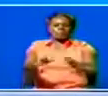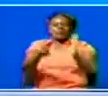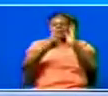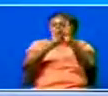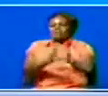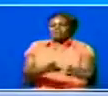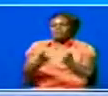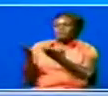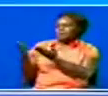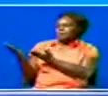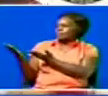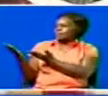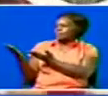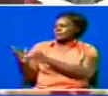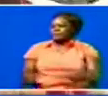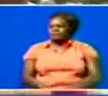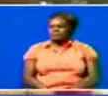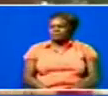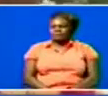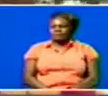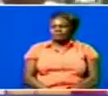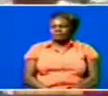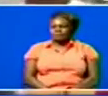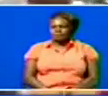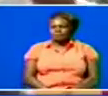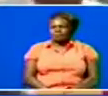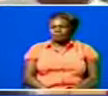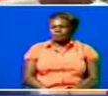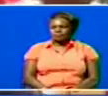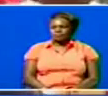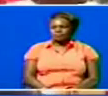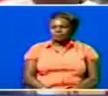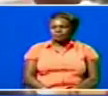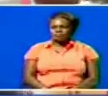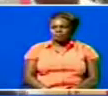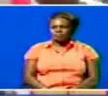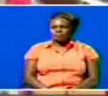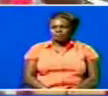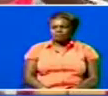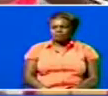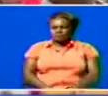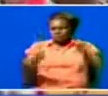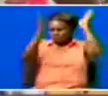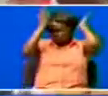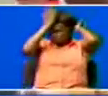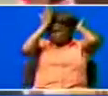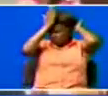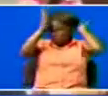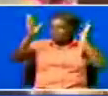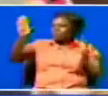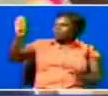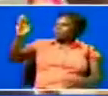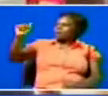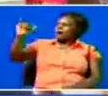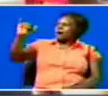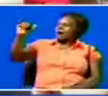report. Waleteni askofu wenu mpya, askofu Alphonse Baya